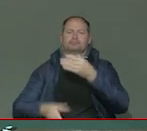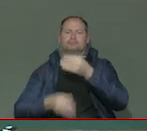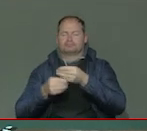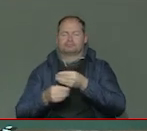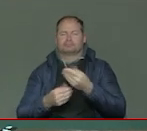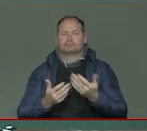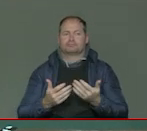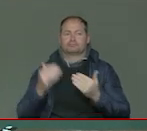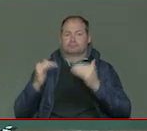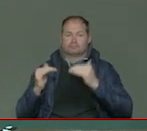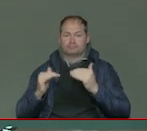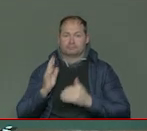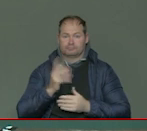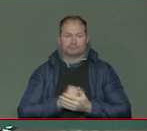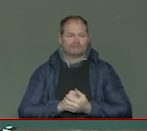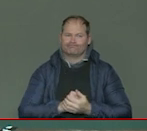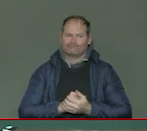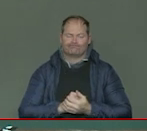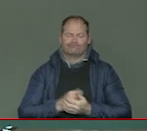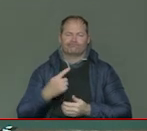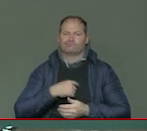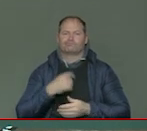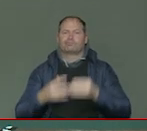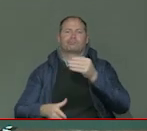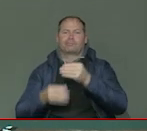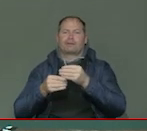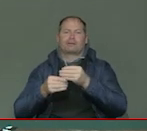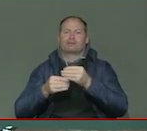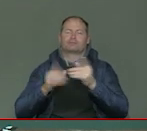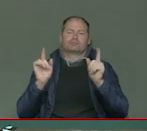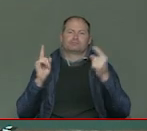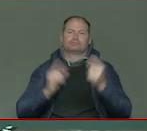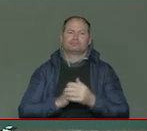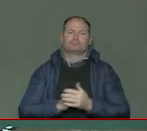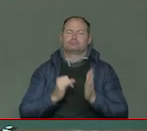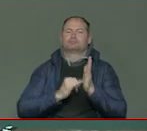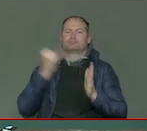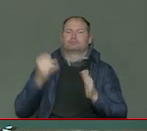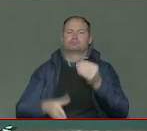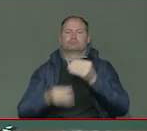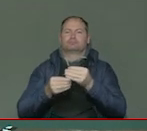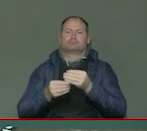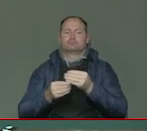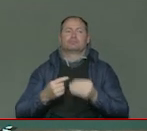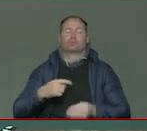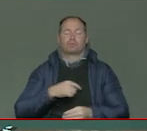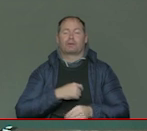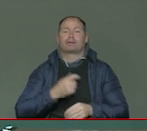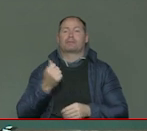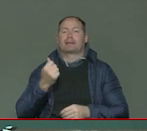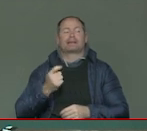balance? No, we can't just add it at the top. We actually owe that person that money, am I